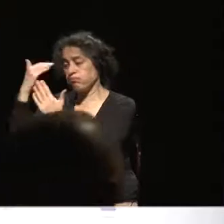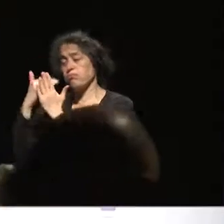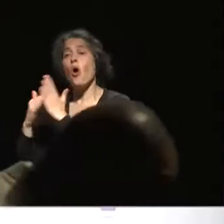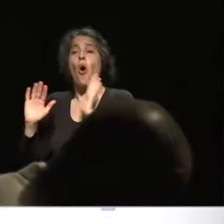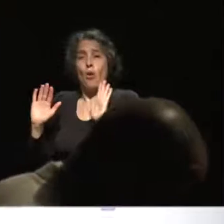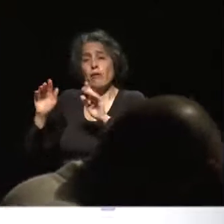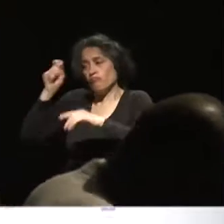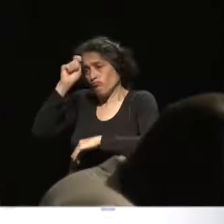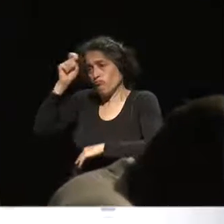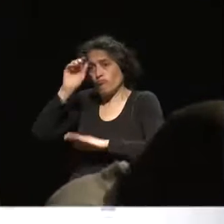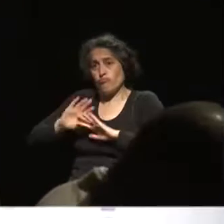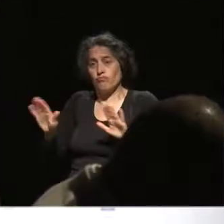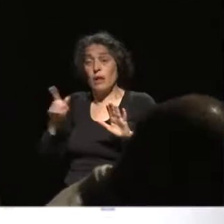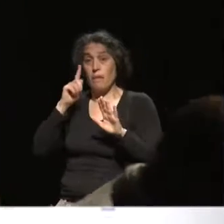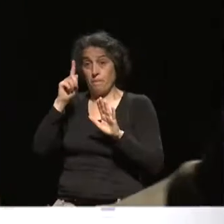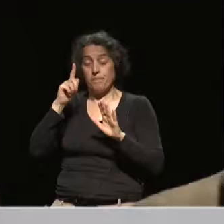towards